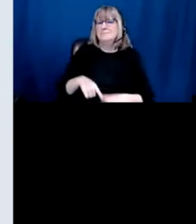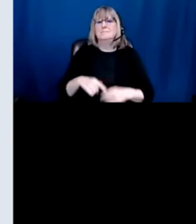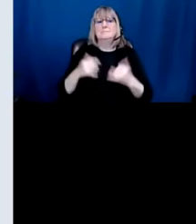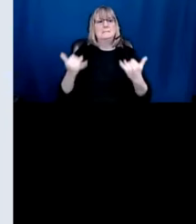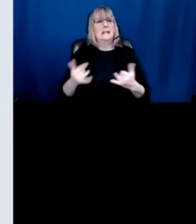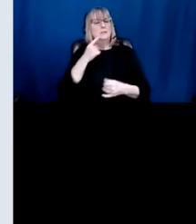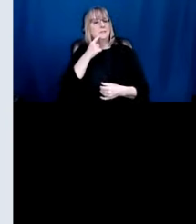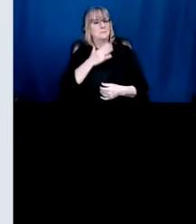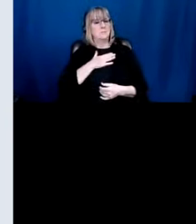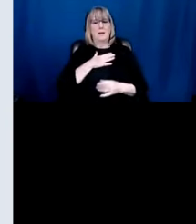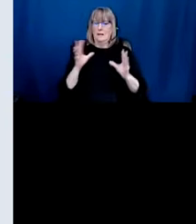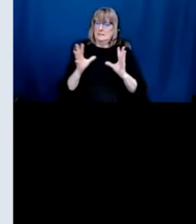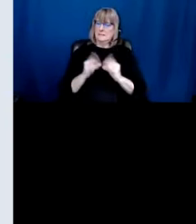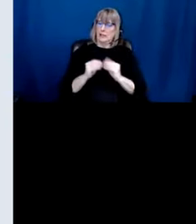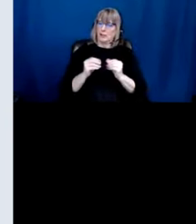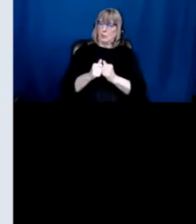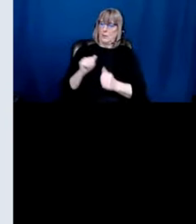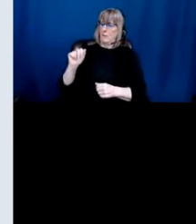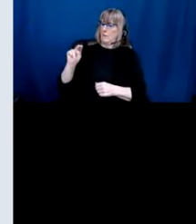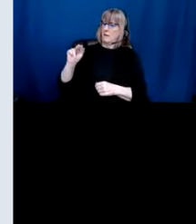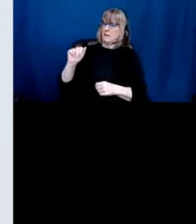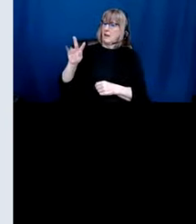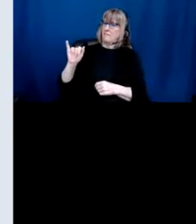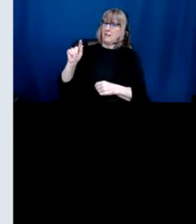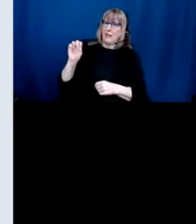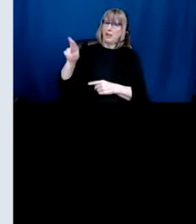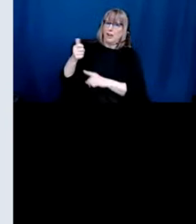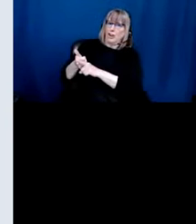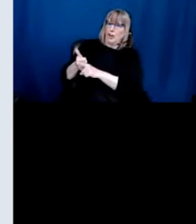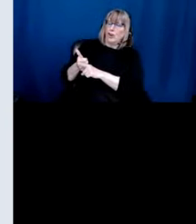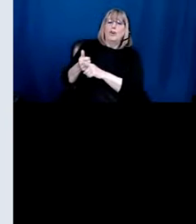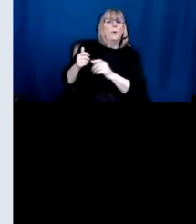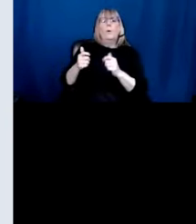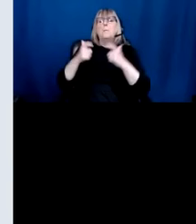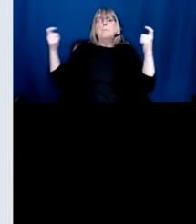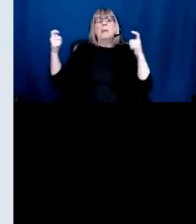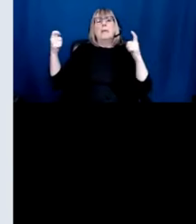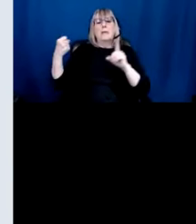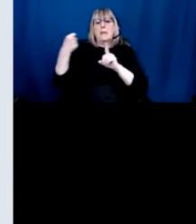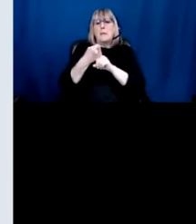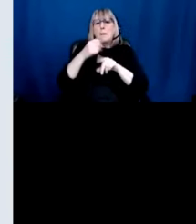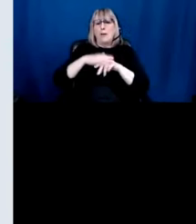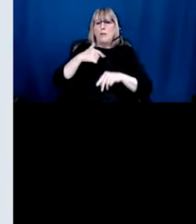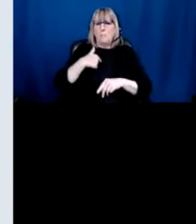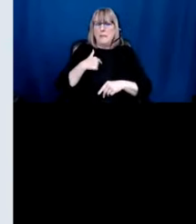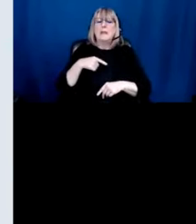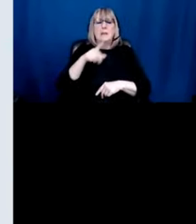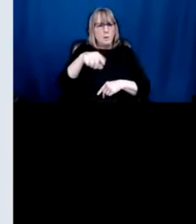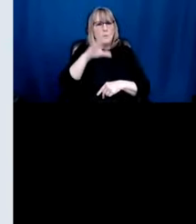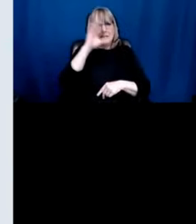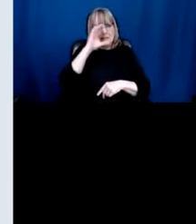says, my sessions with the navigator have been impactful for me. And I'd encourage any employee to seek her